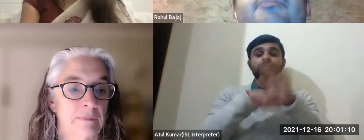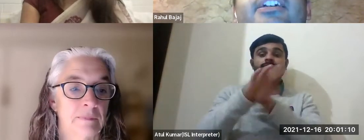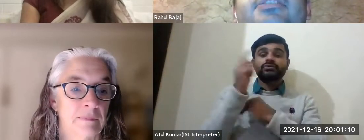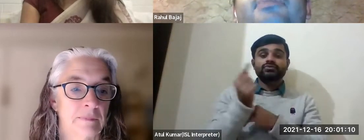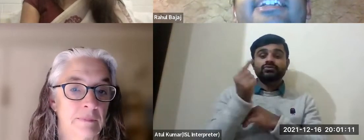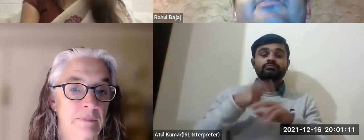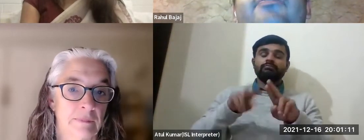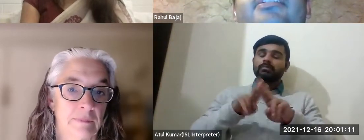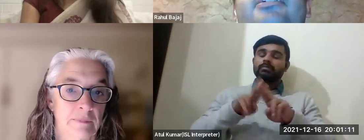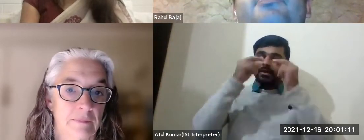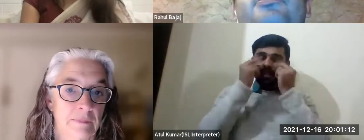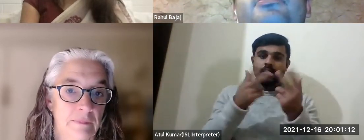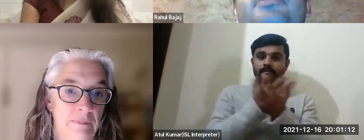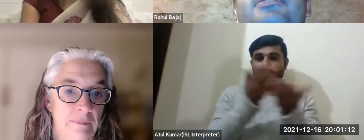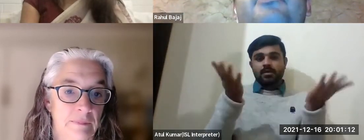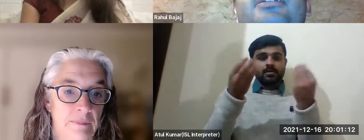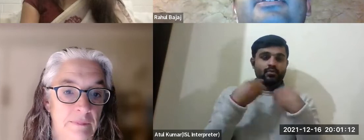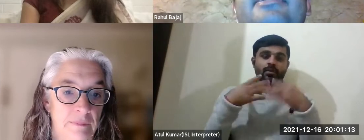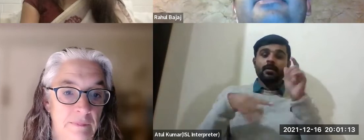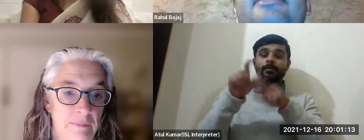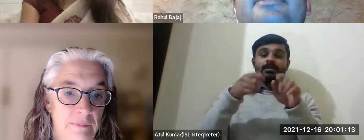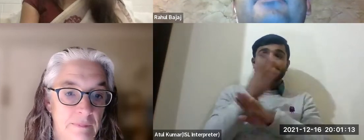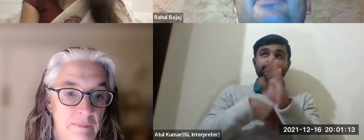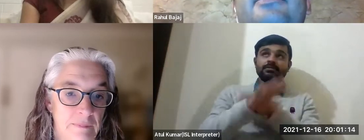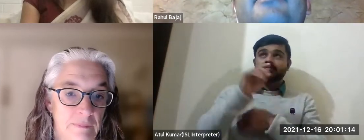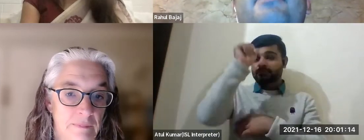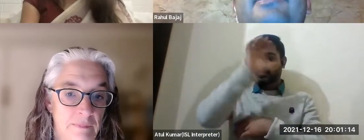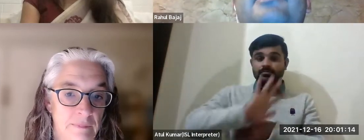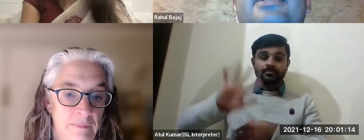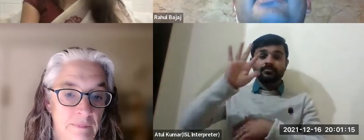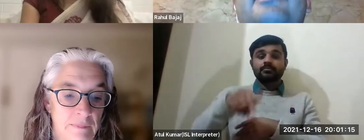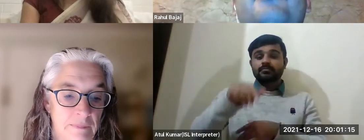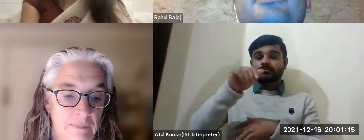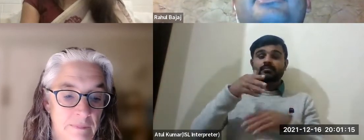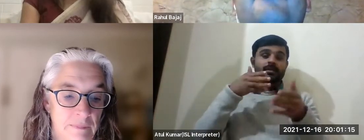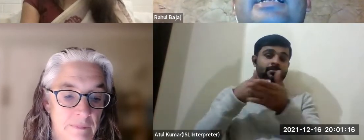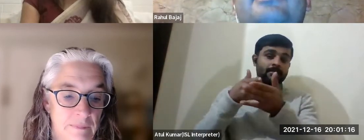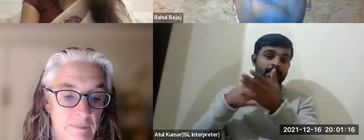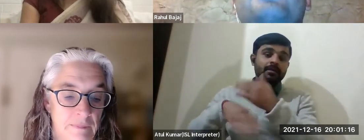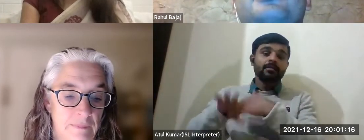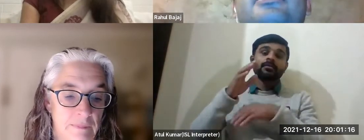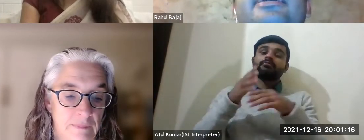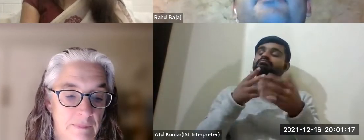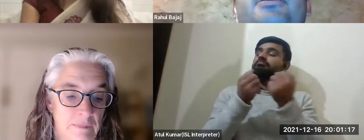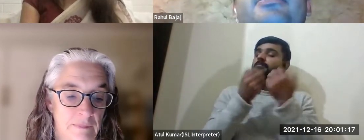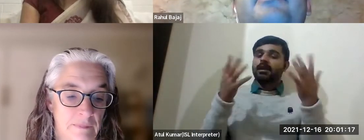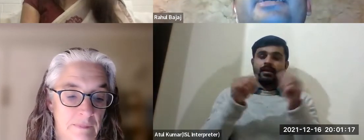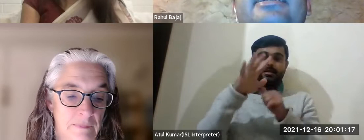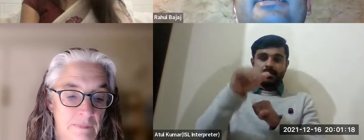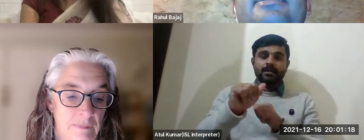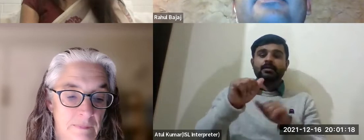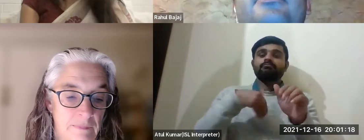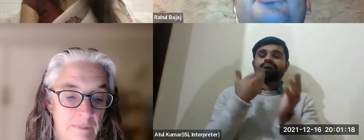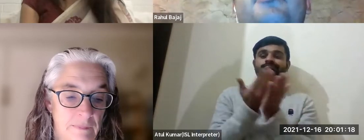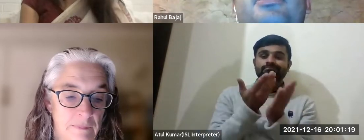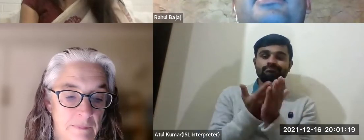a surprise to many of us that persons with disabilities in India face massive accessibility barriers in